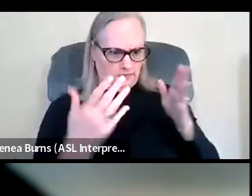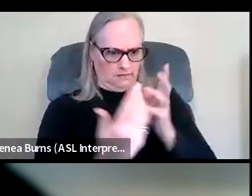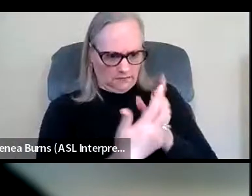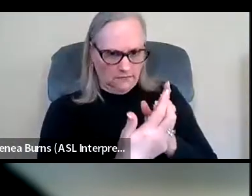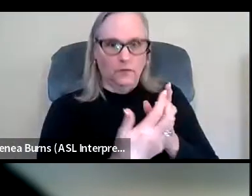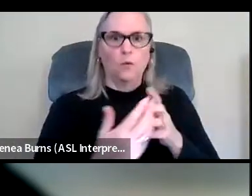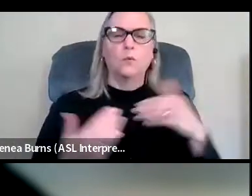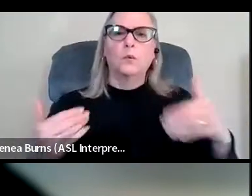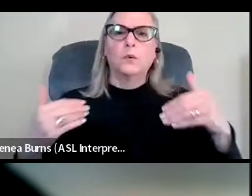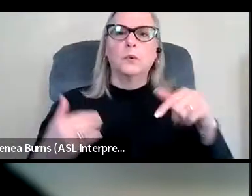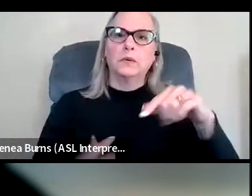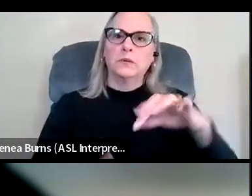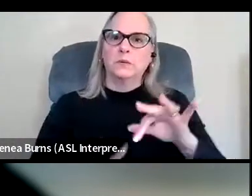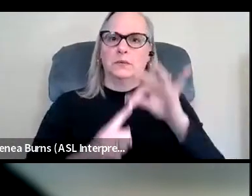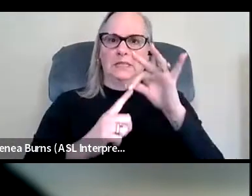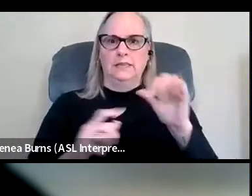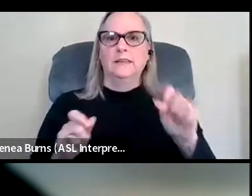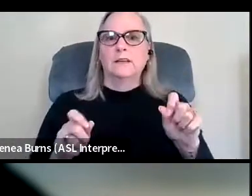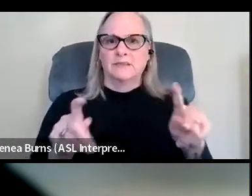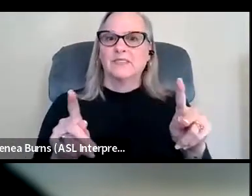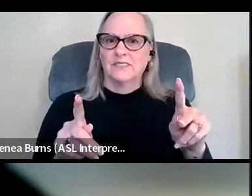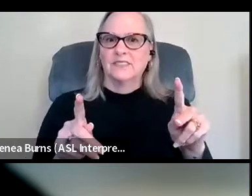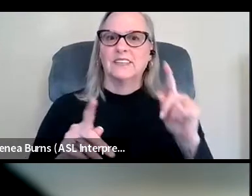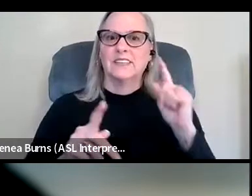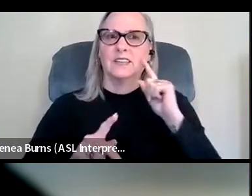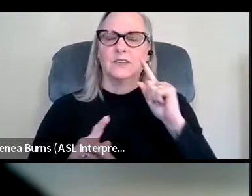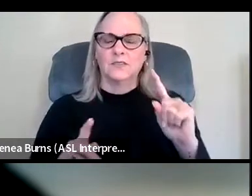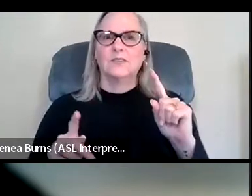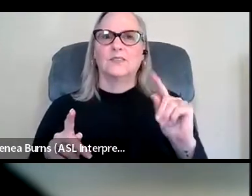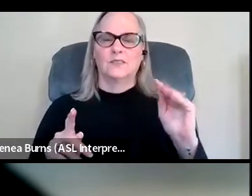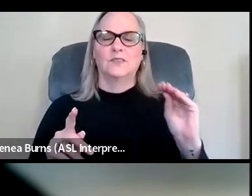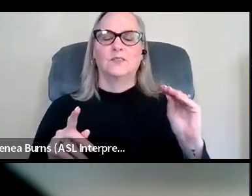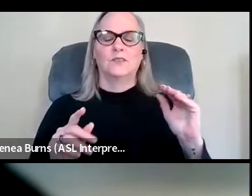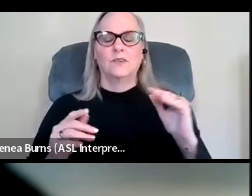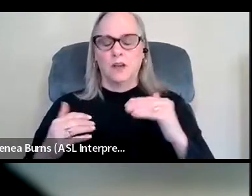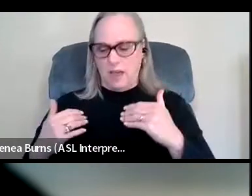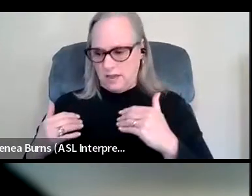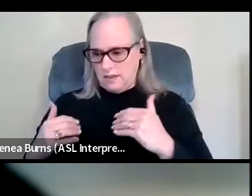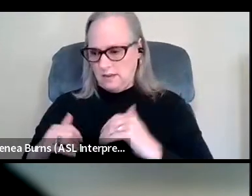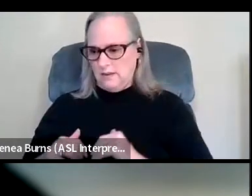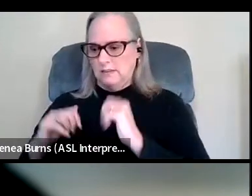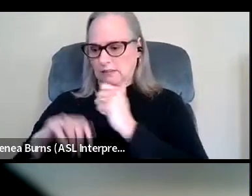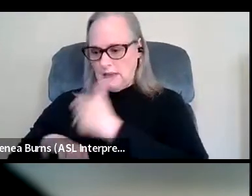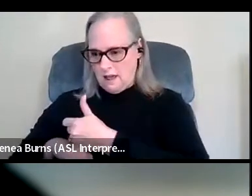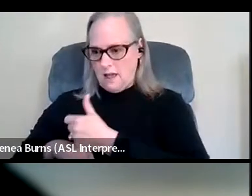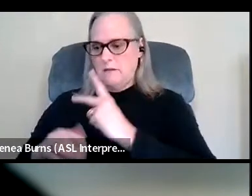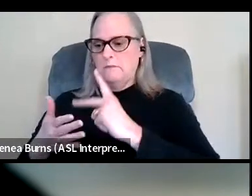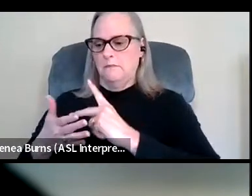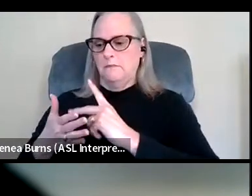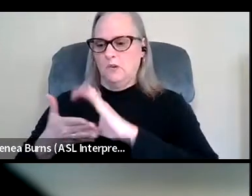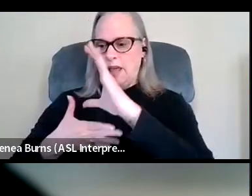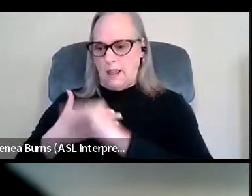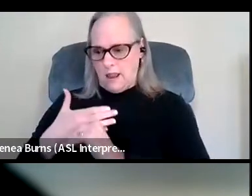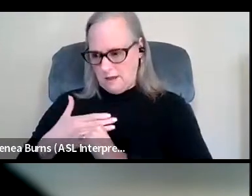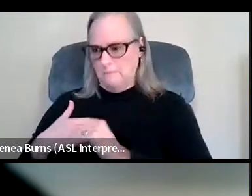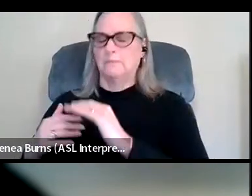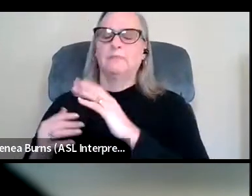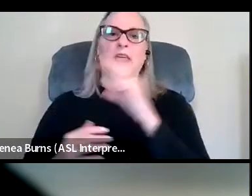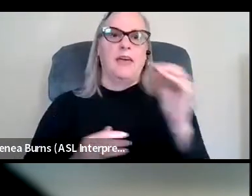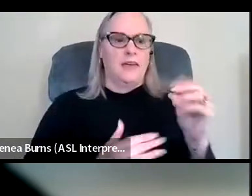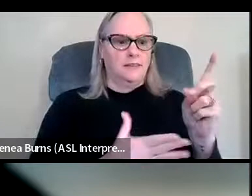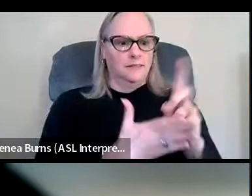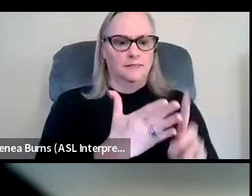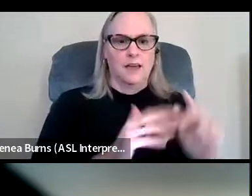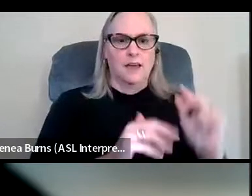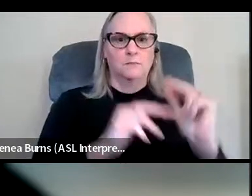unique opportunity to be able to do the programming curricularly and the design of the building in a